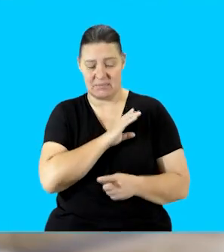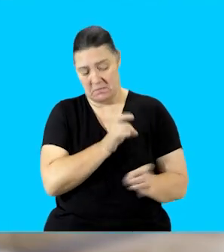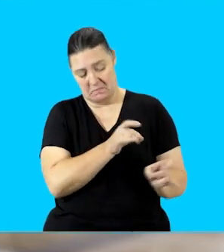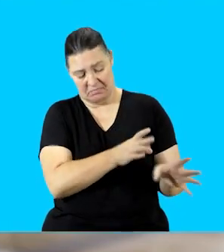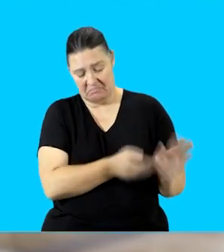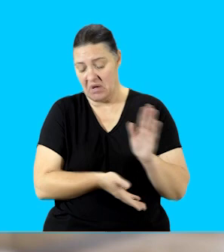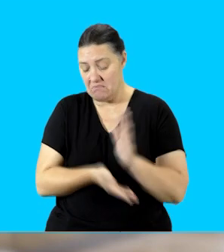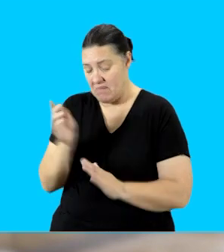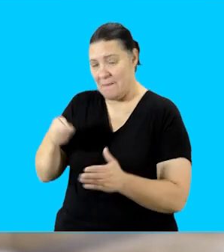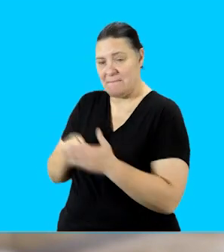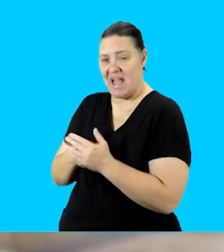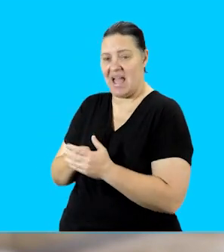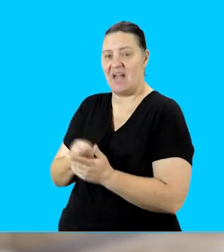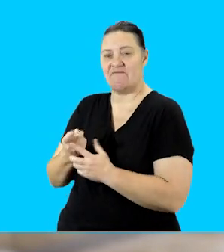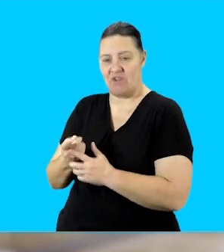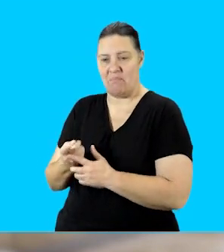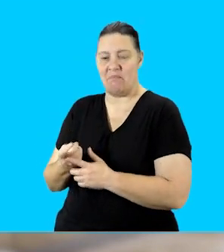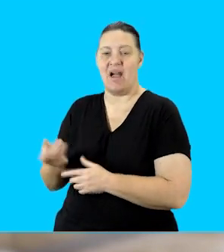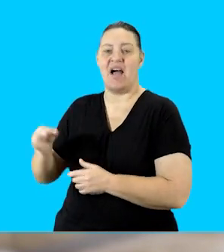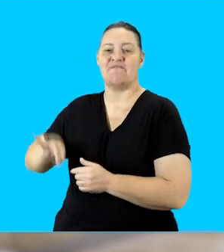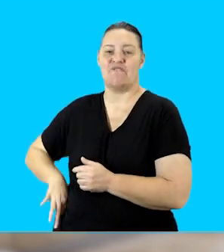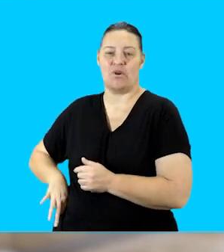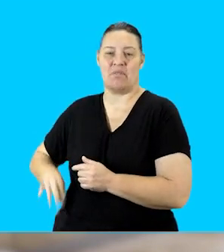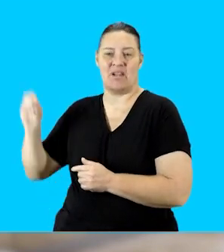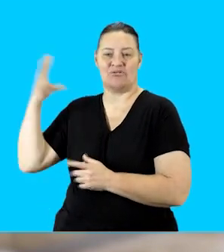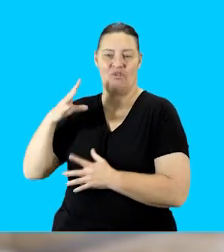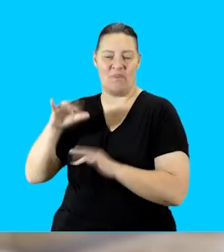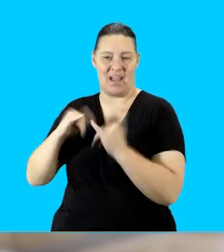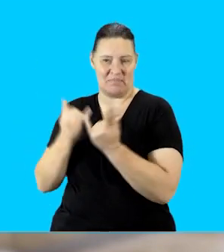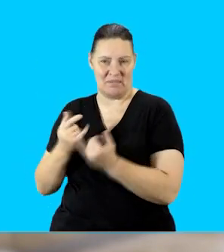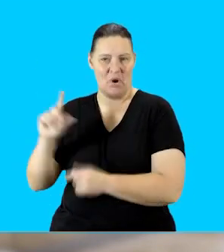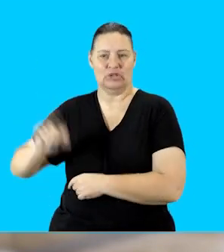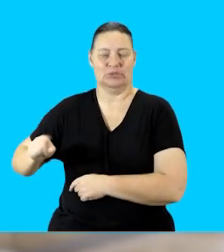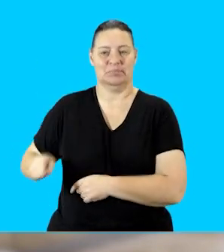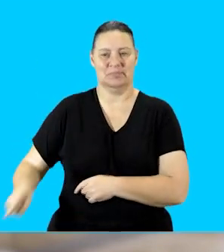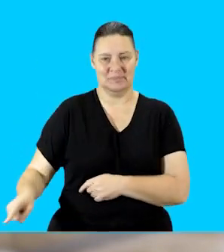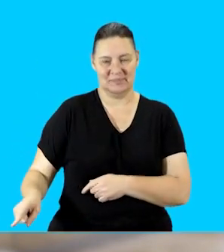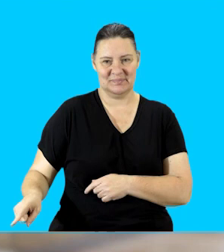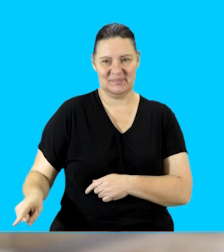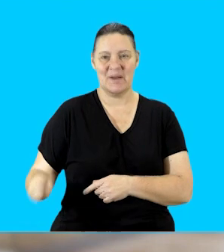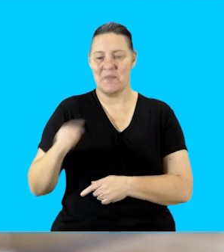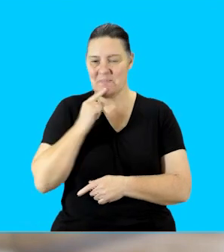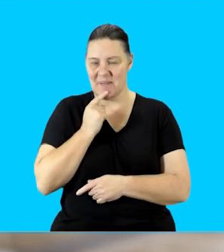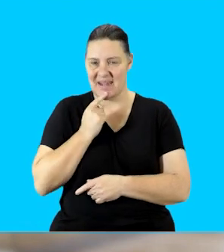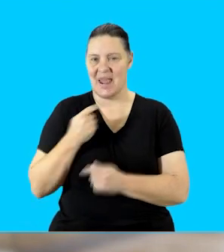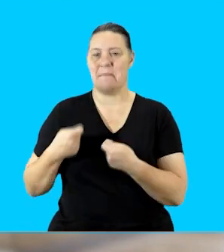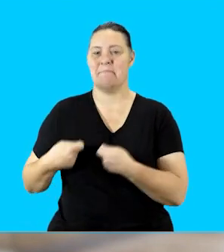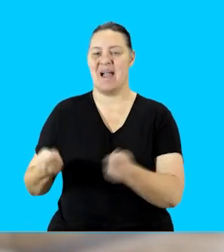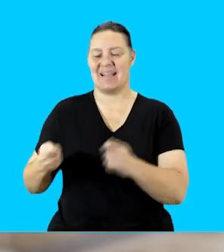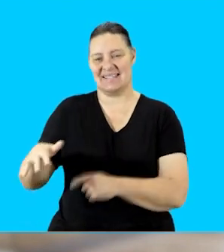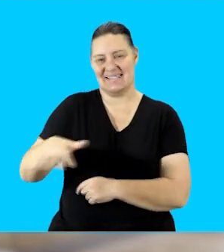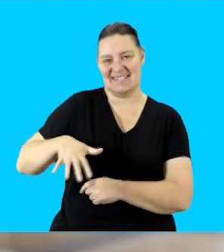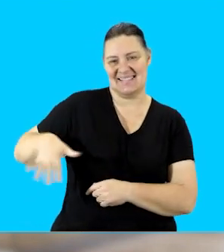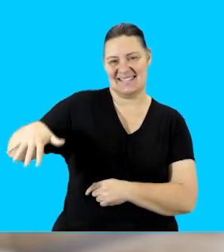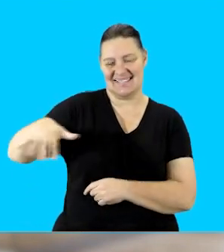that another businesses that sell similar product as ours, but at a cheaper price. So that would be the competitor